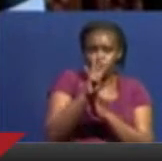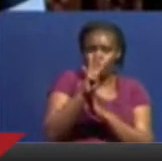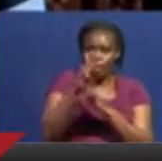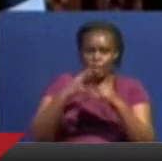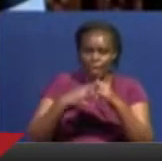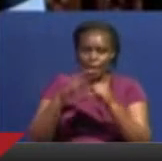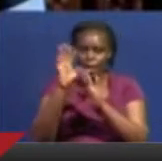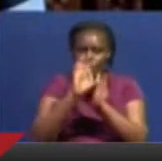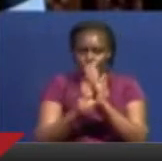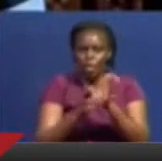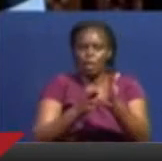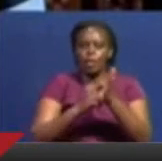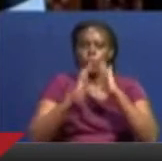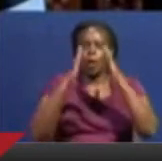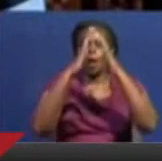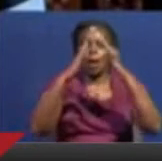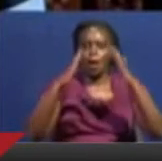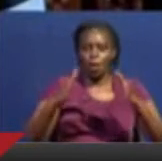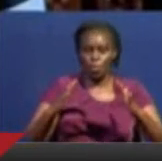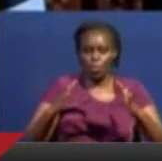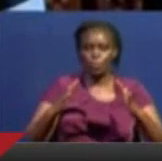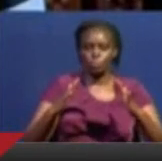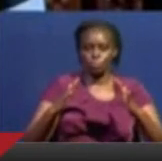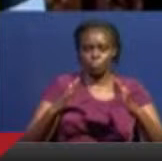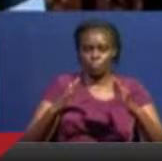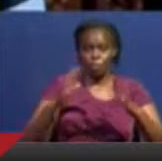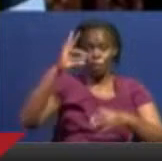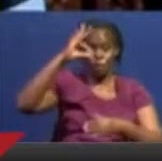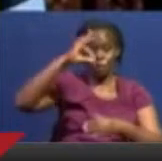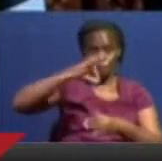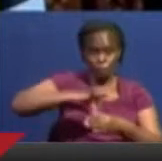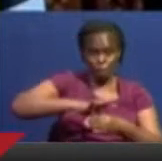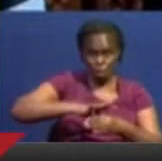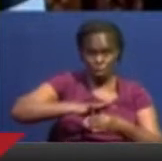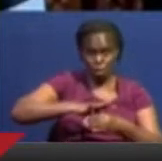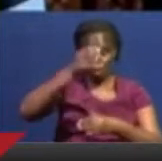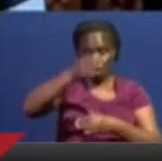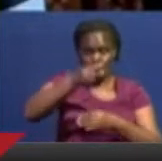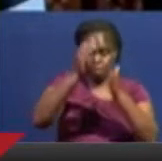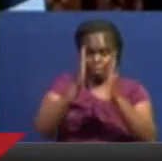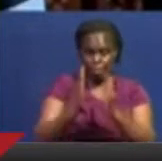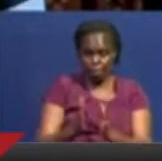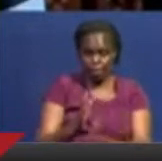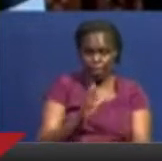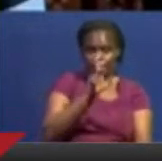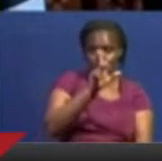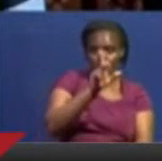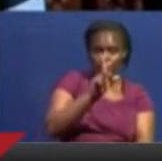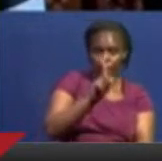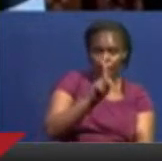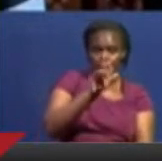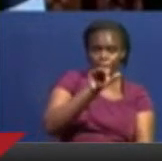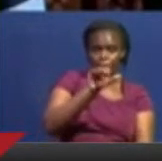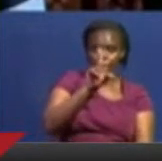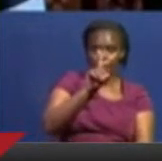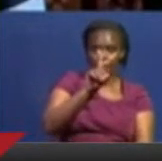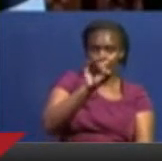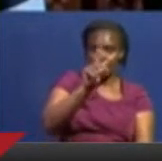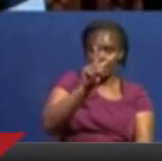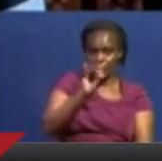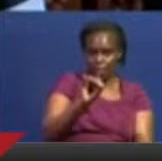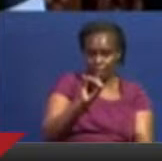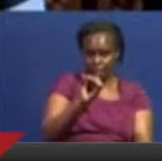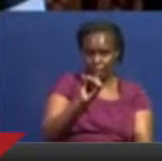of the Constitution requires the House to take a vote on the nomination of Professor Kithure Kindiki EGH to fill